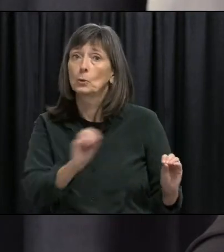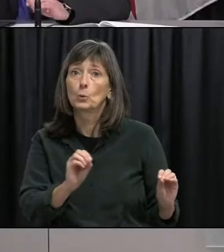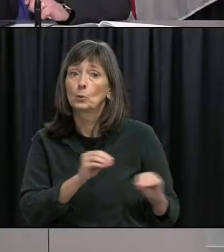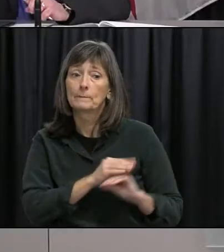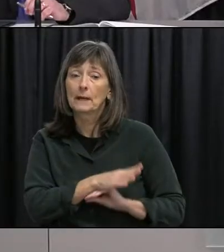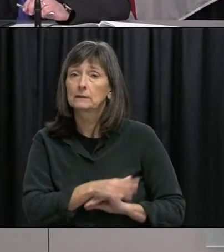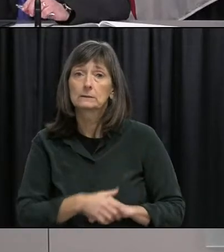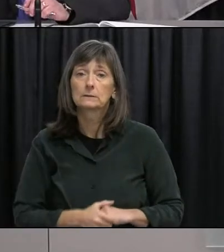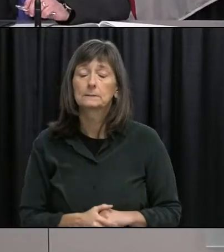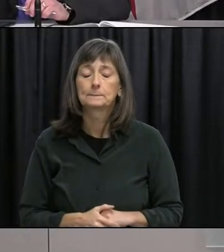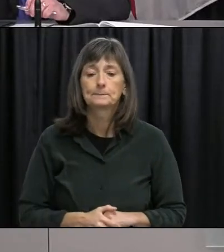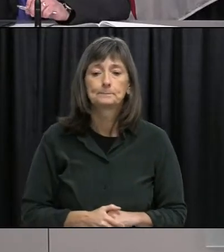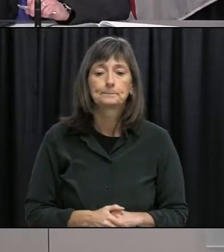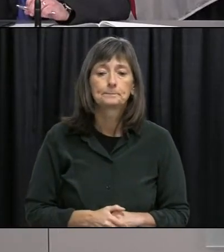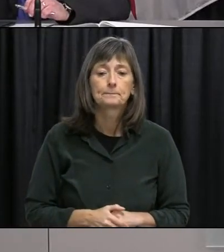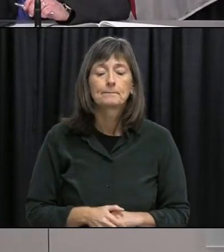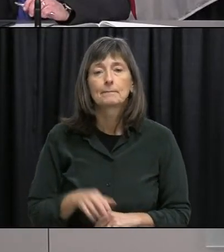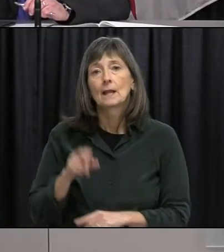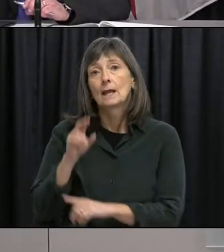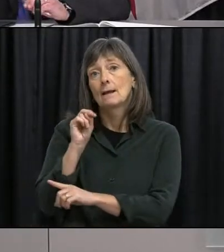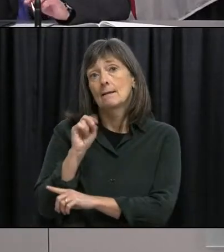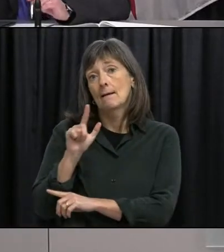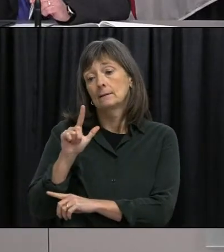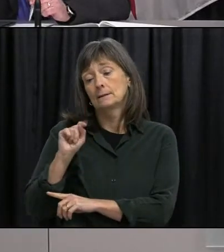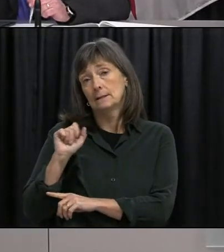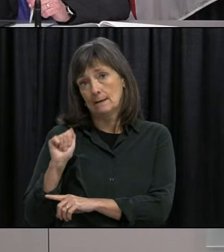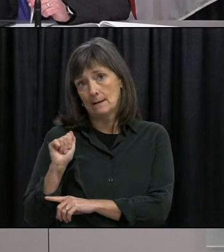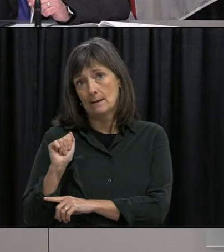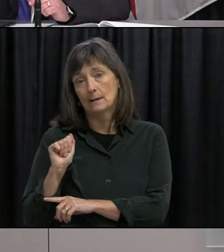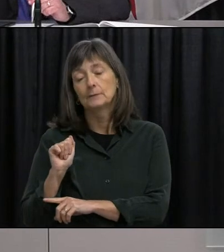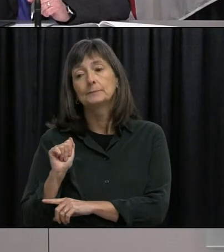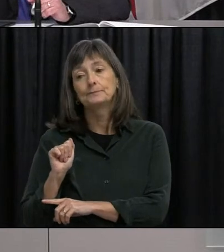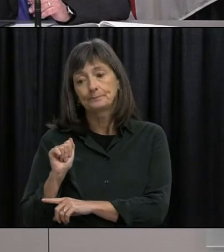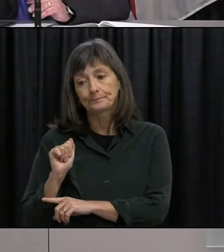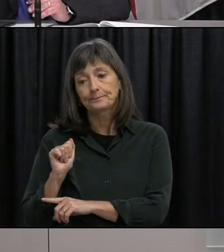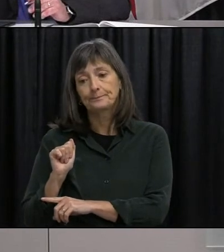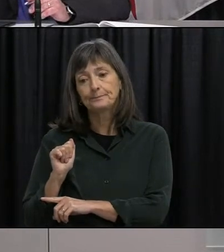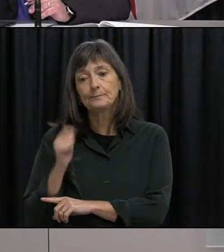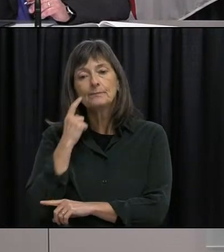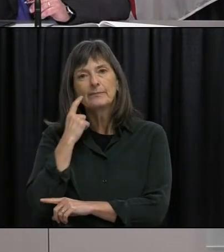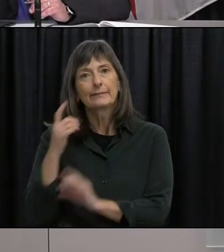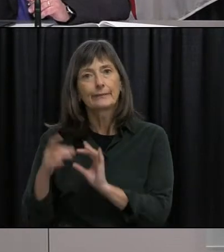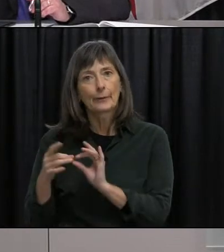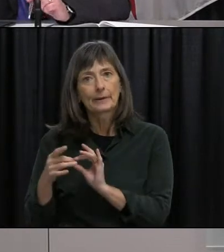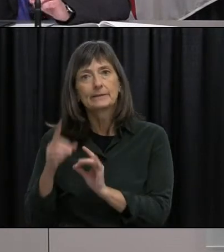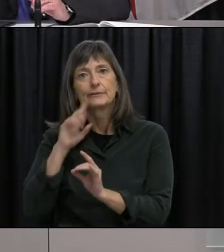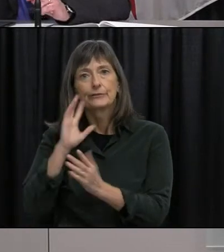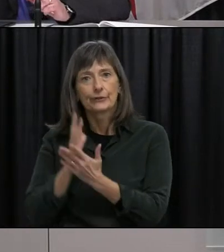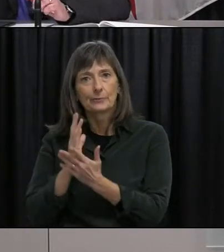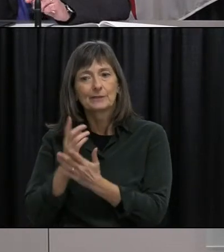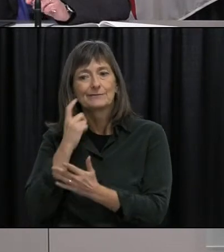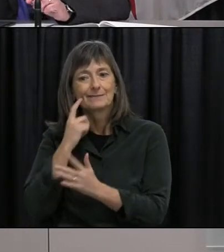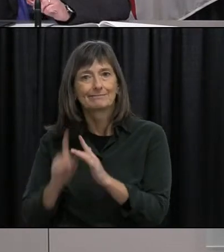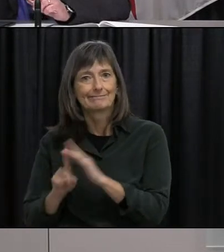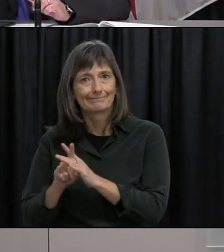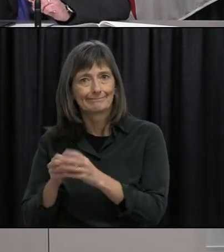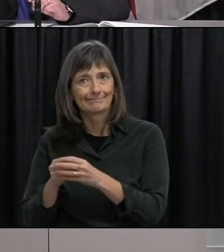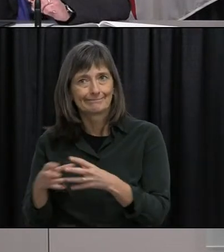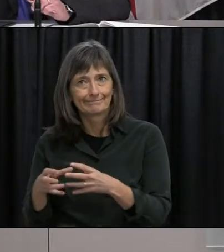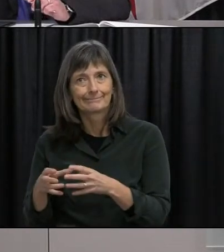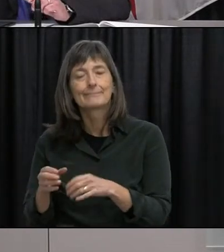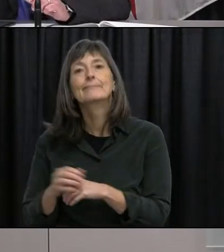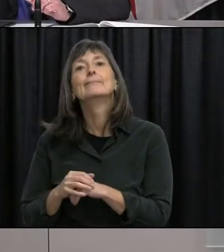with regard to the NLTA, of course, Mr. Ingram has made several statements regarding the latest cases, and he is